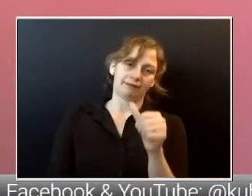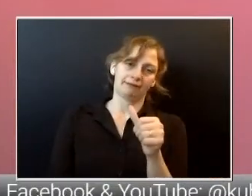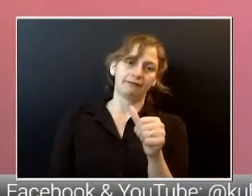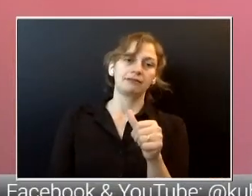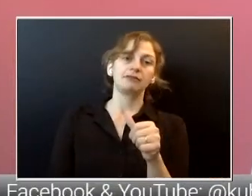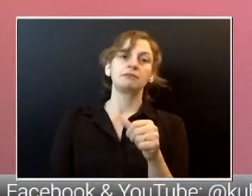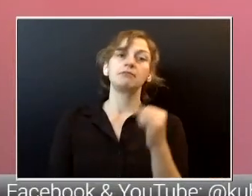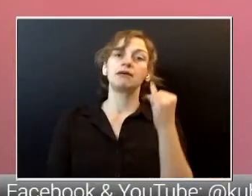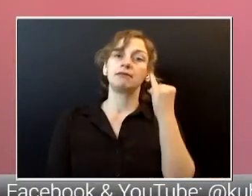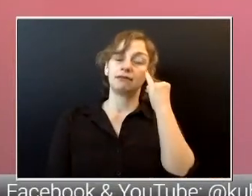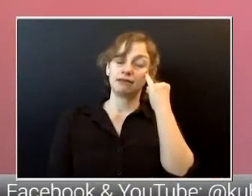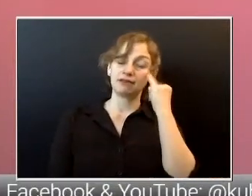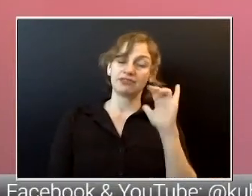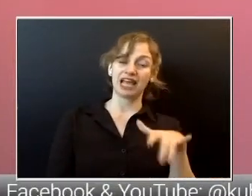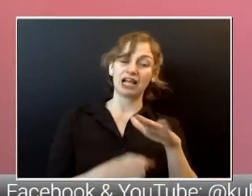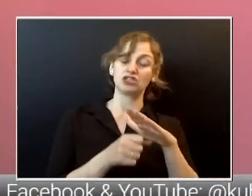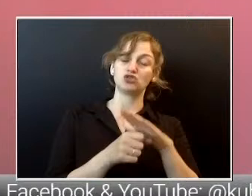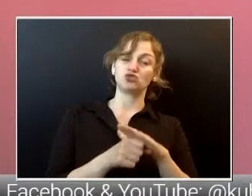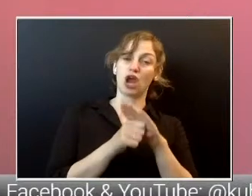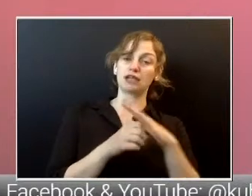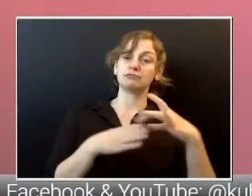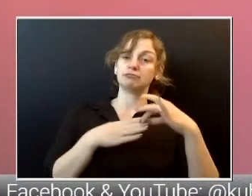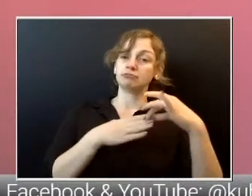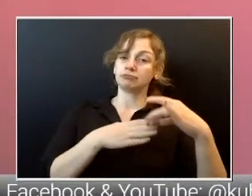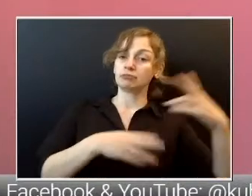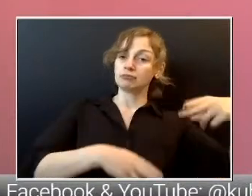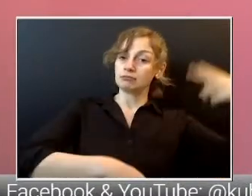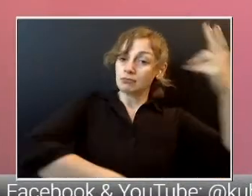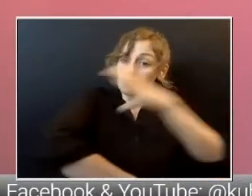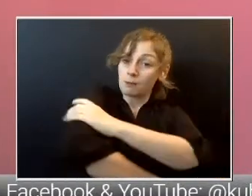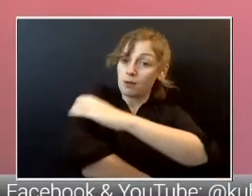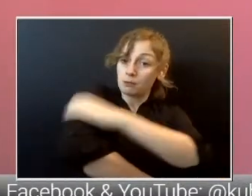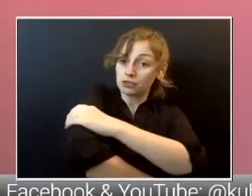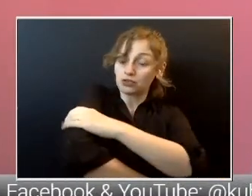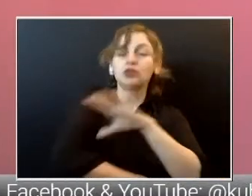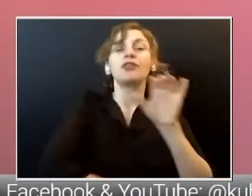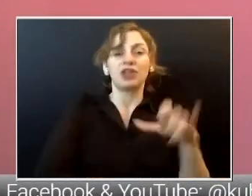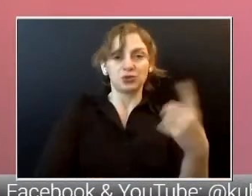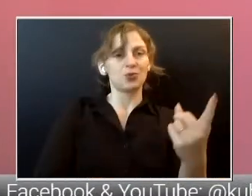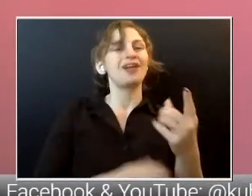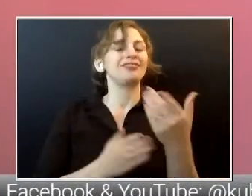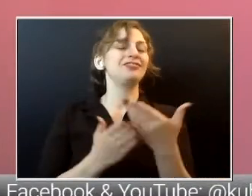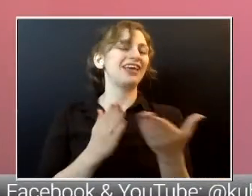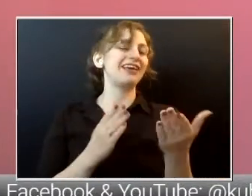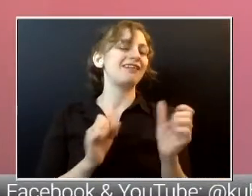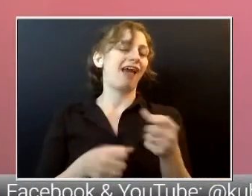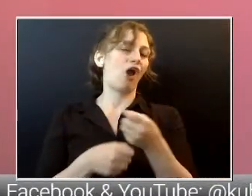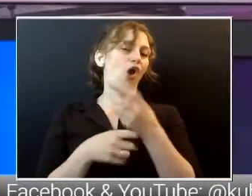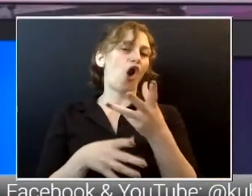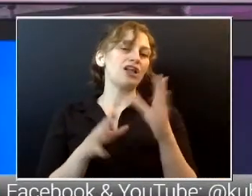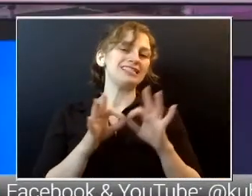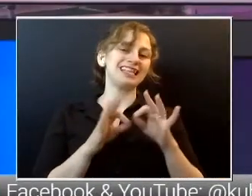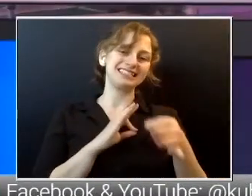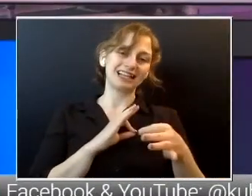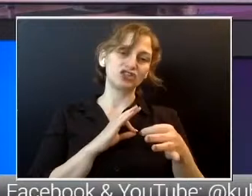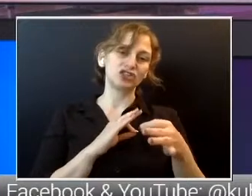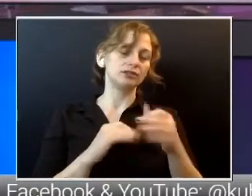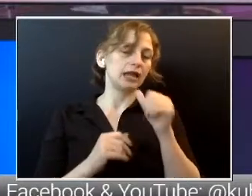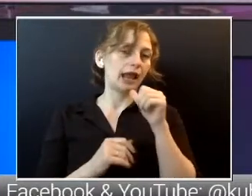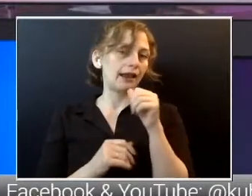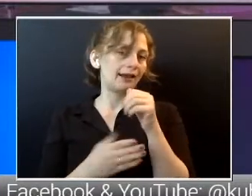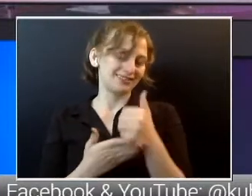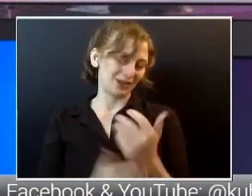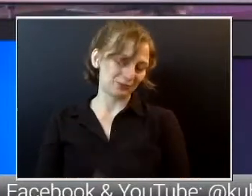blood pressure, because that's one of the elements that causes a dissection, certainly doesn't help. Right. Yeah. And were you